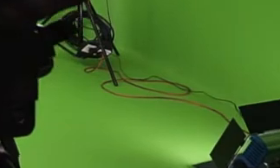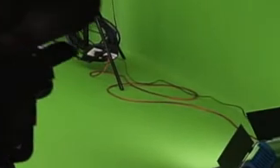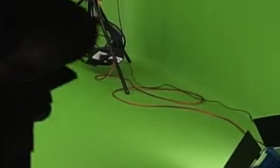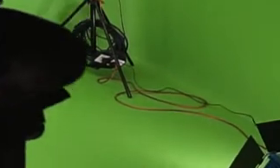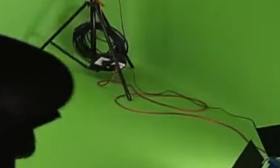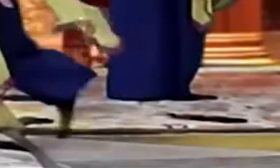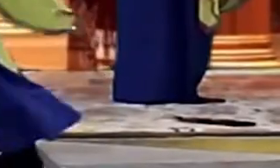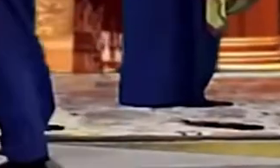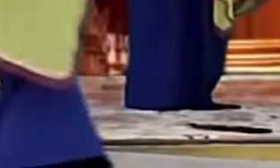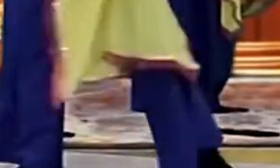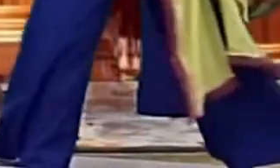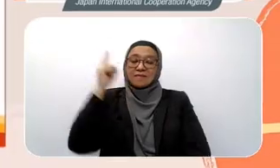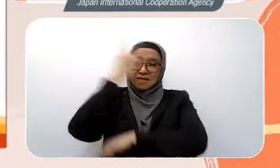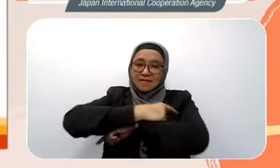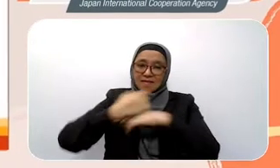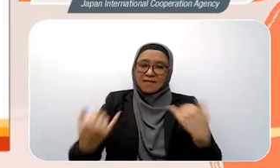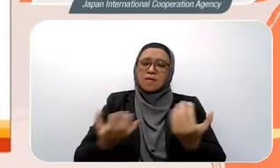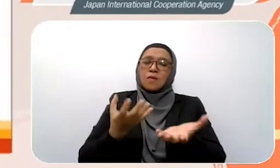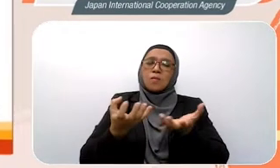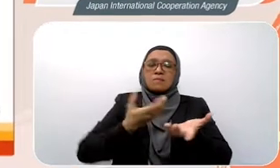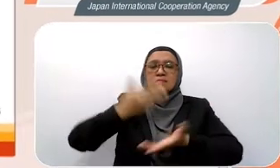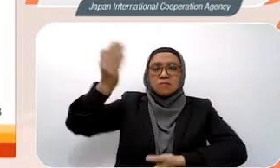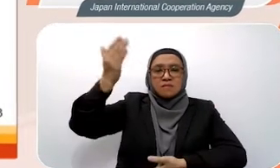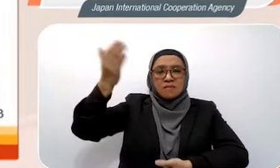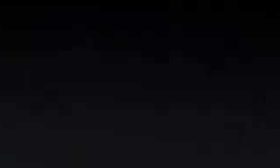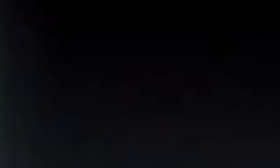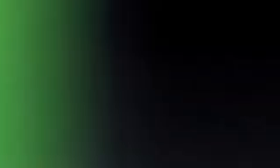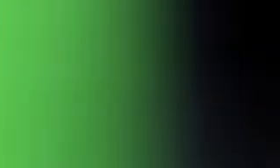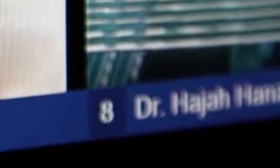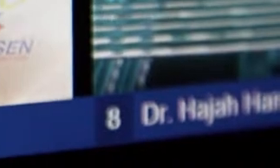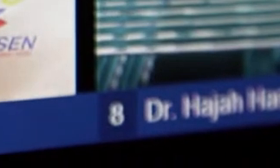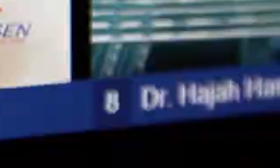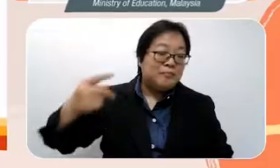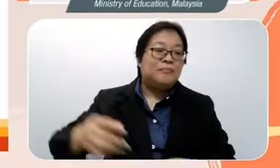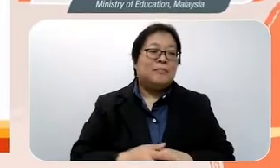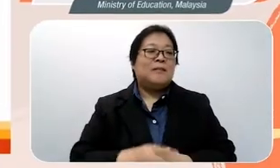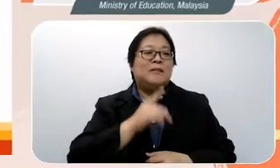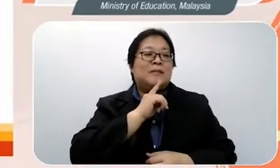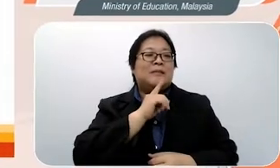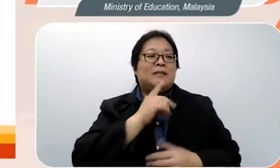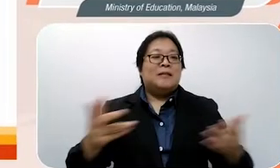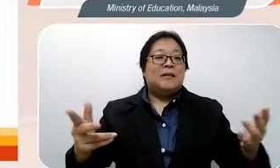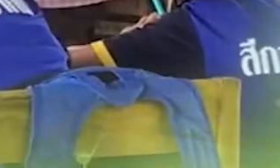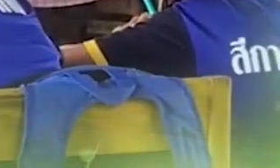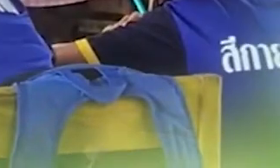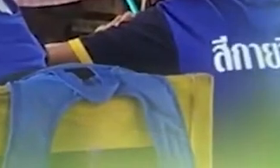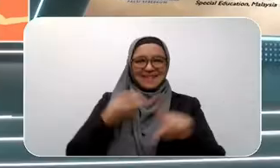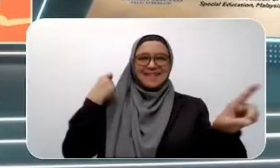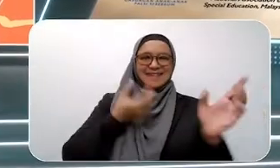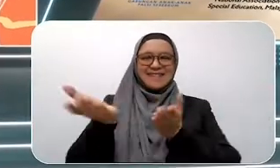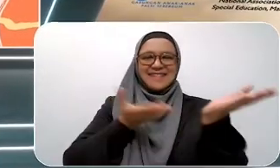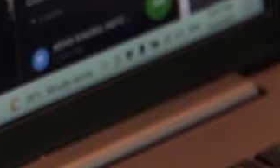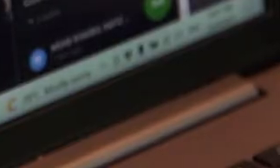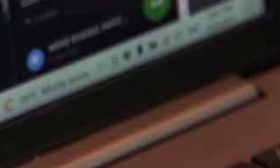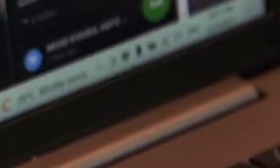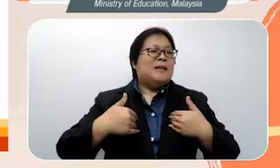I'd like to talk with you about important foundations. I'm certain that Malaysia is currently making a promising